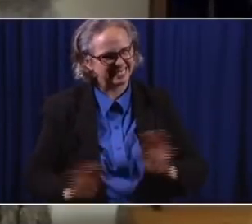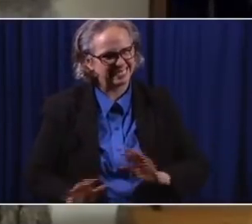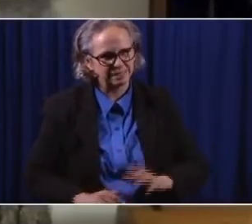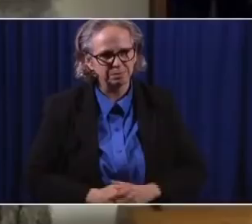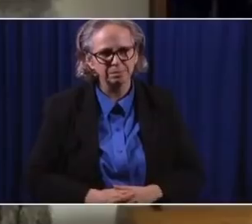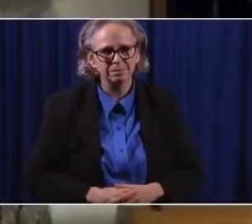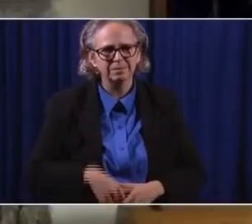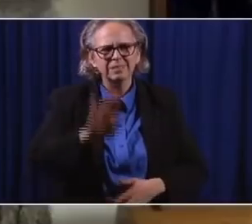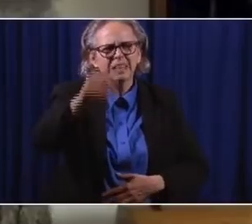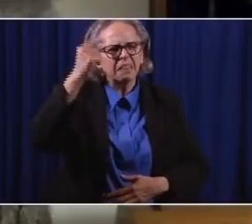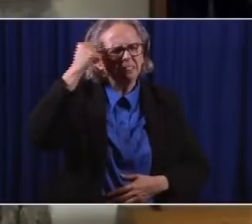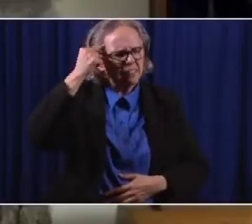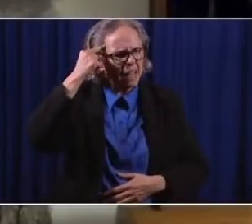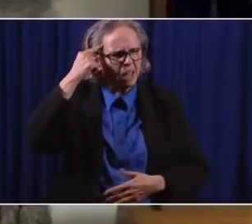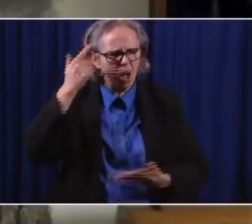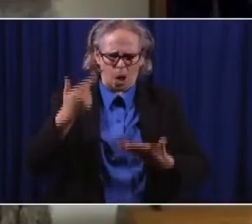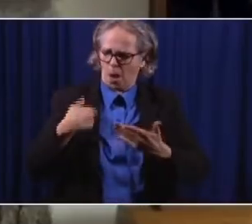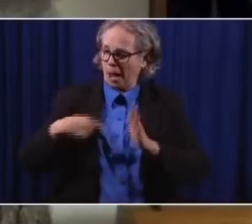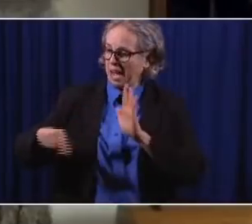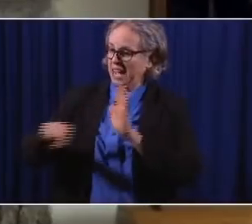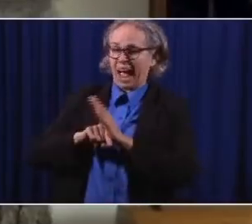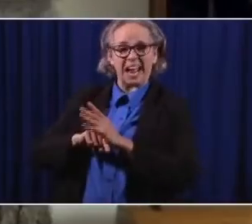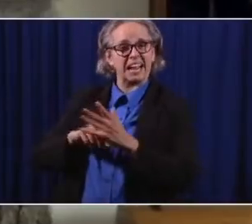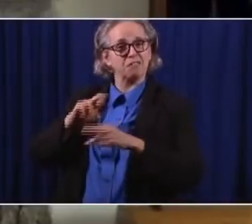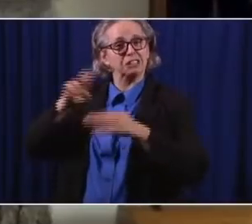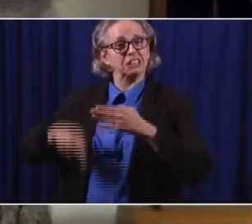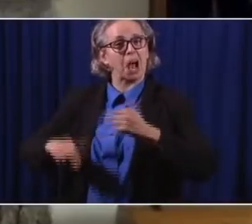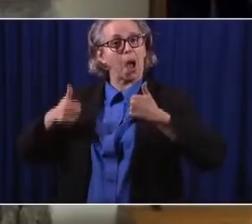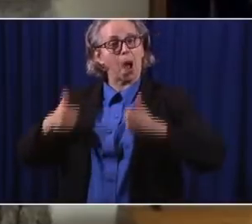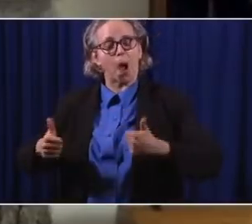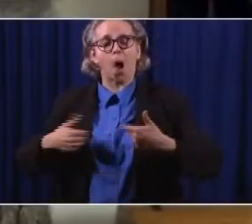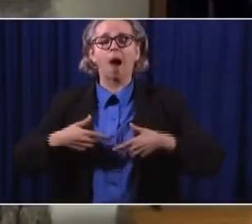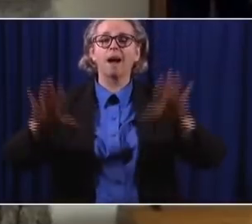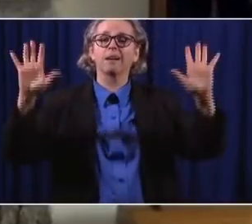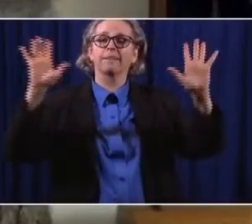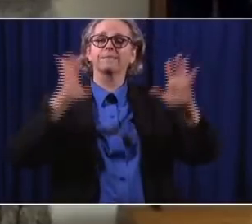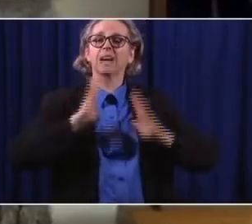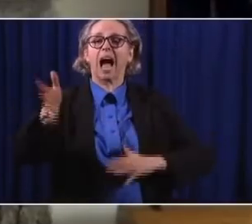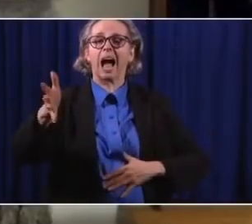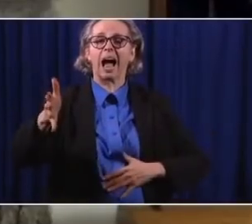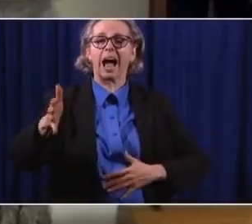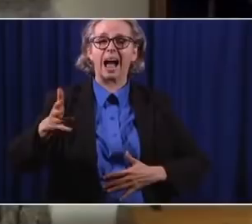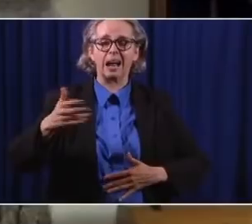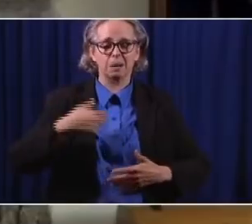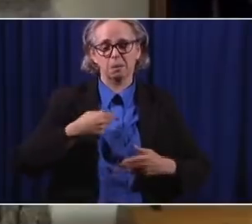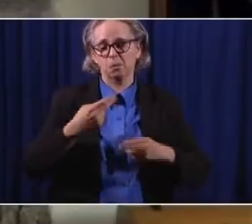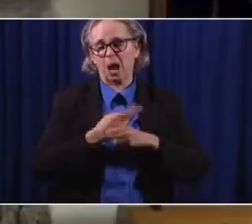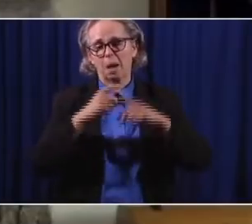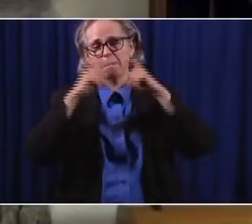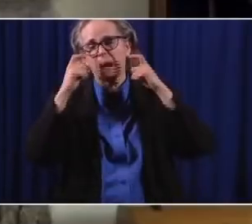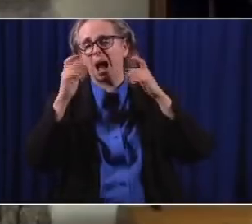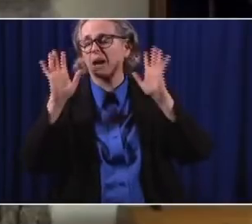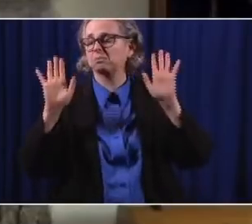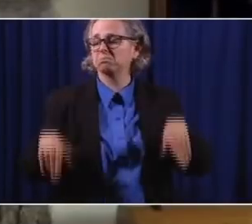you've taken a test and you're negative, that you can let your guard down. I mean, that's,